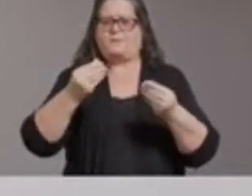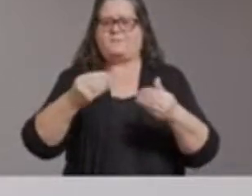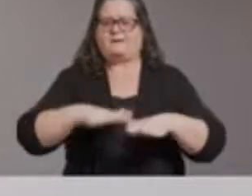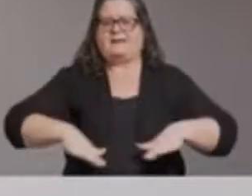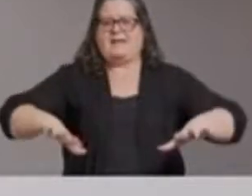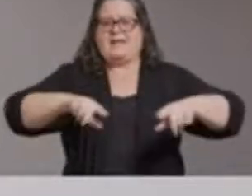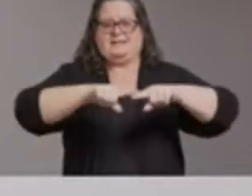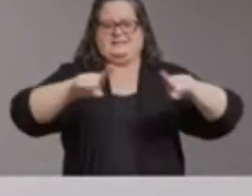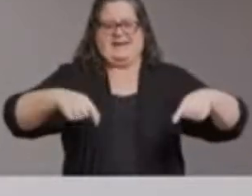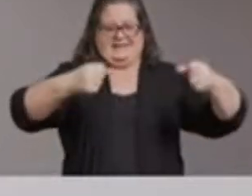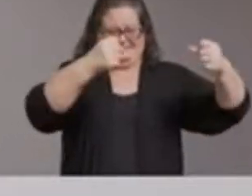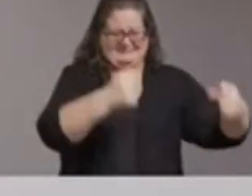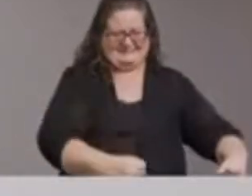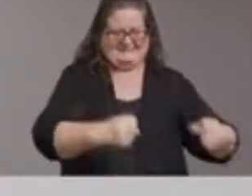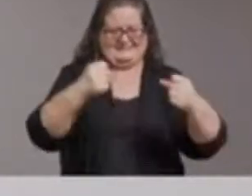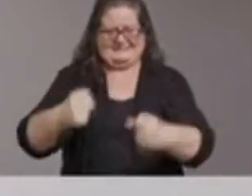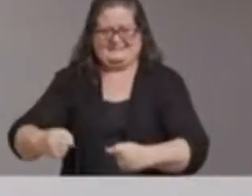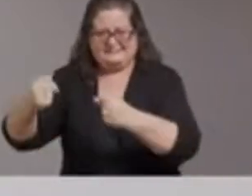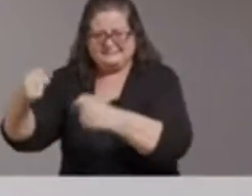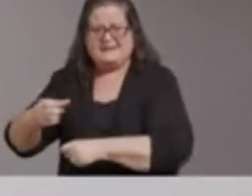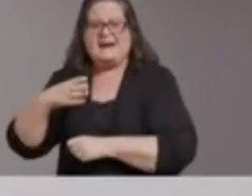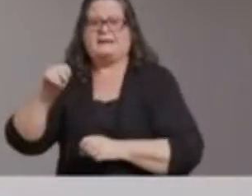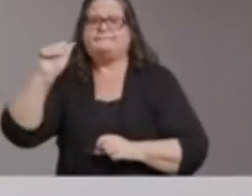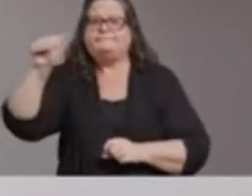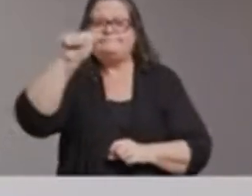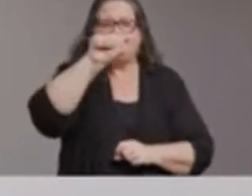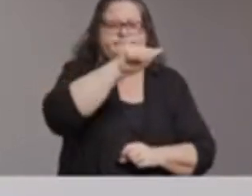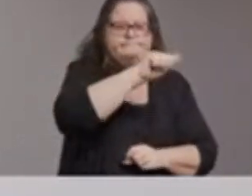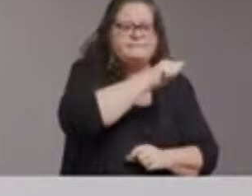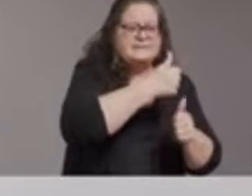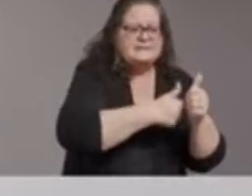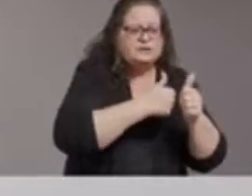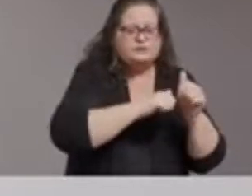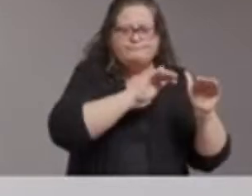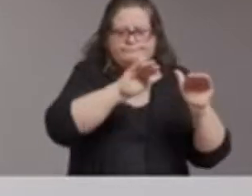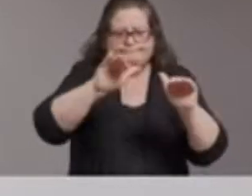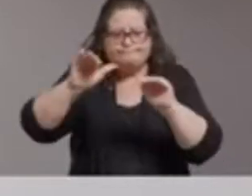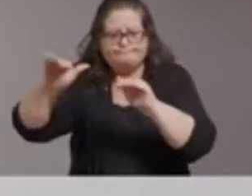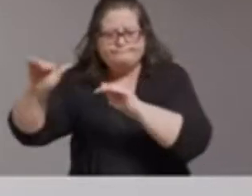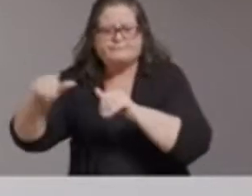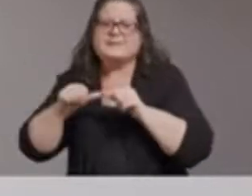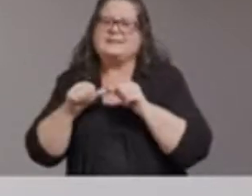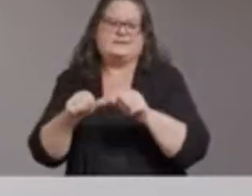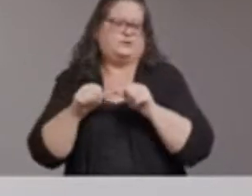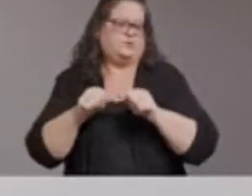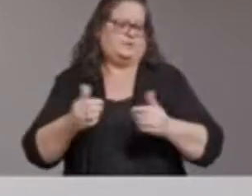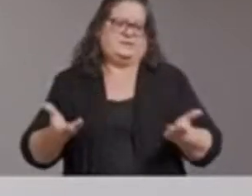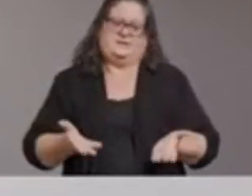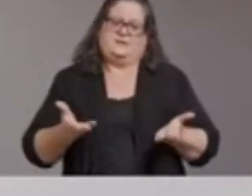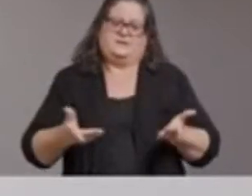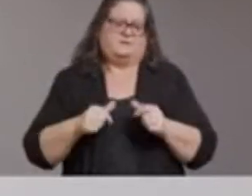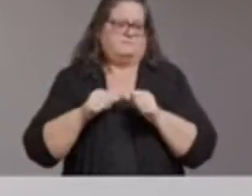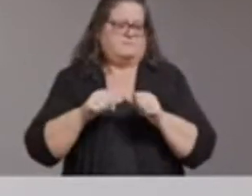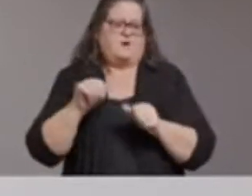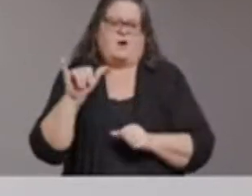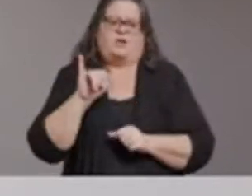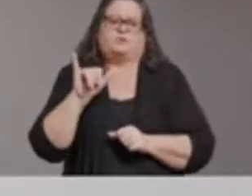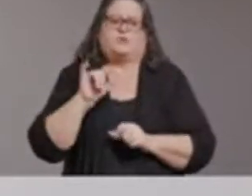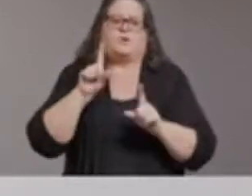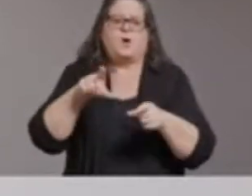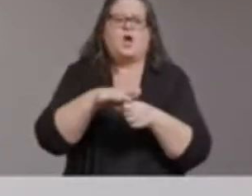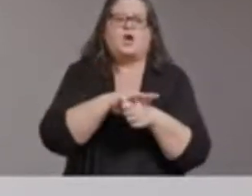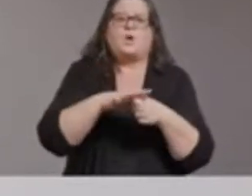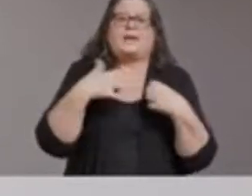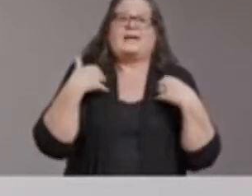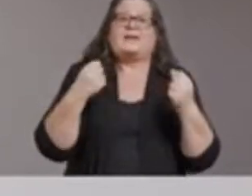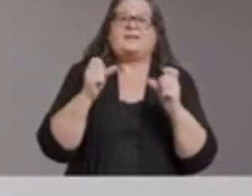those areas. And so we'll continue efforts like that, but it will also go to local health departments so that they can partner with